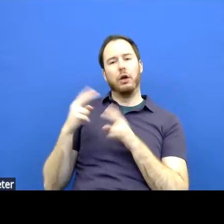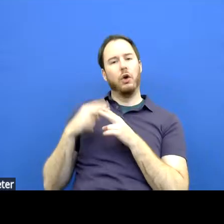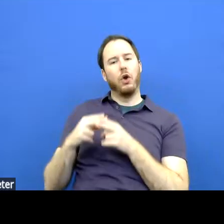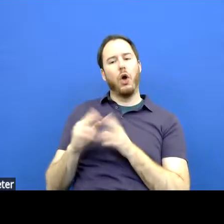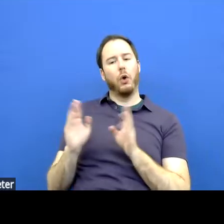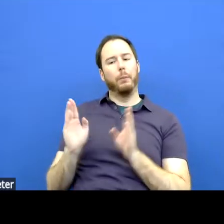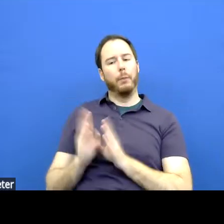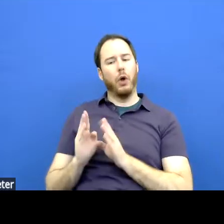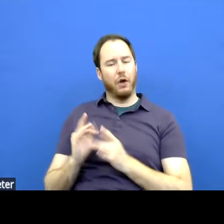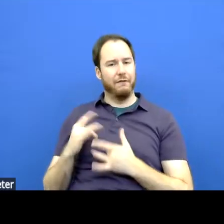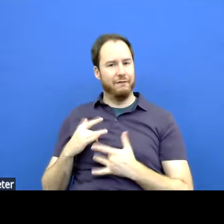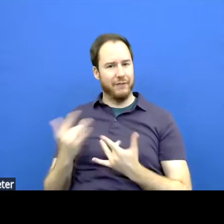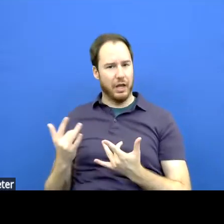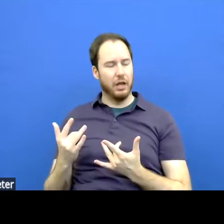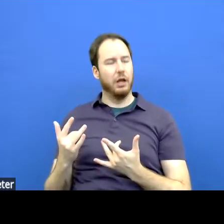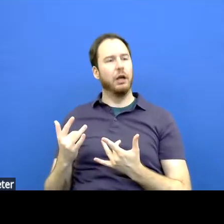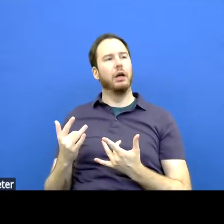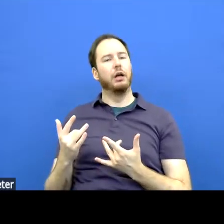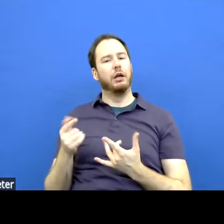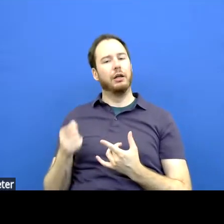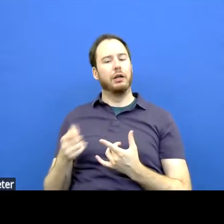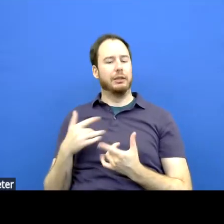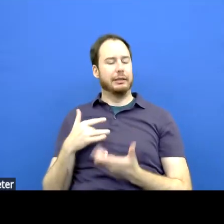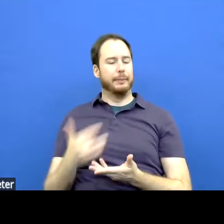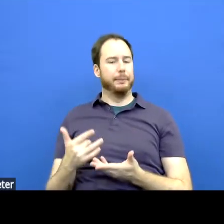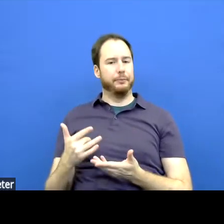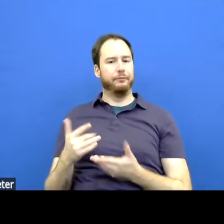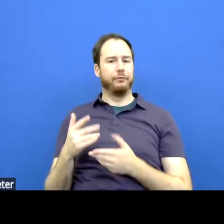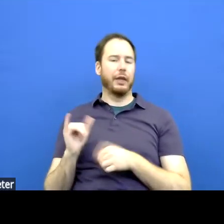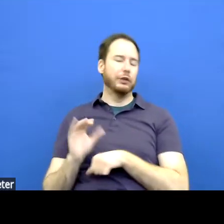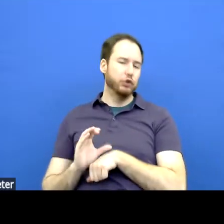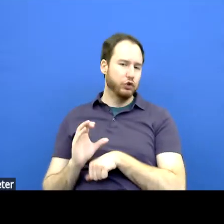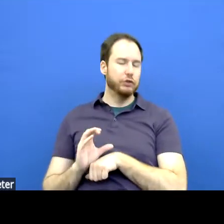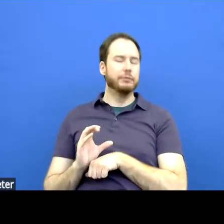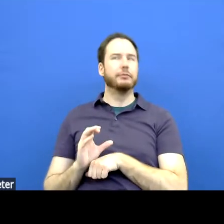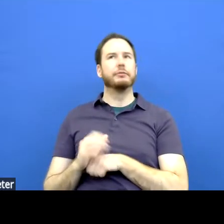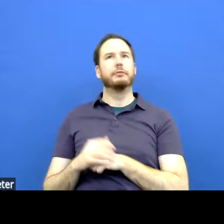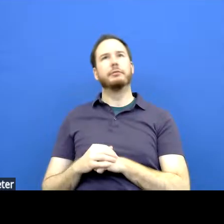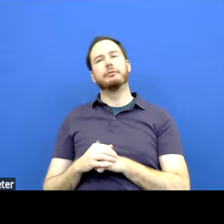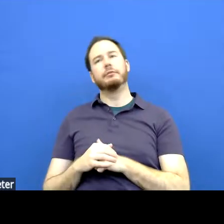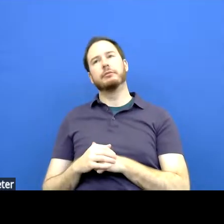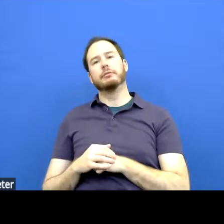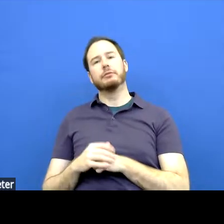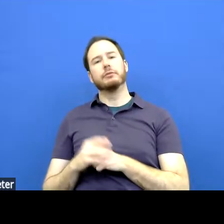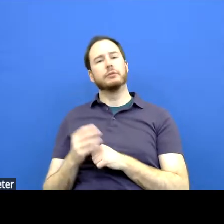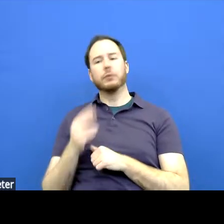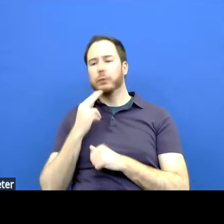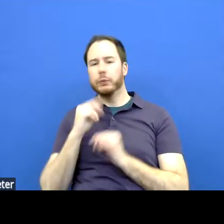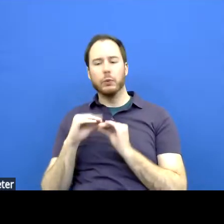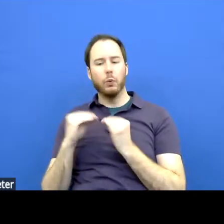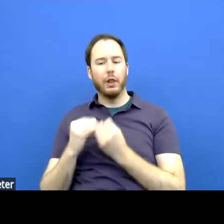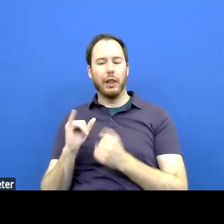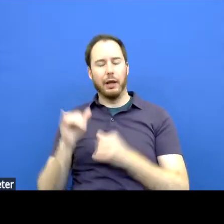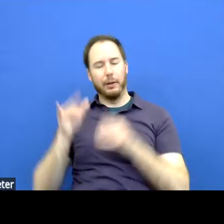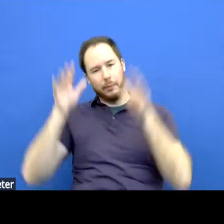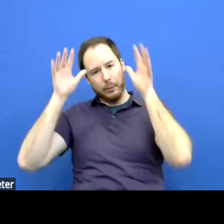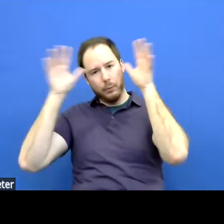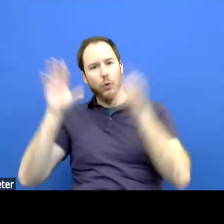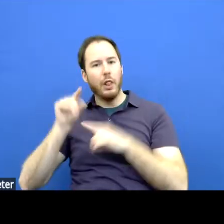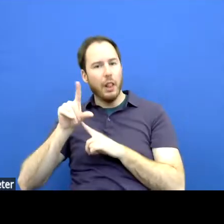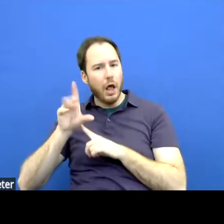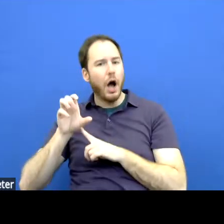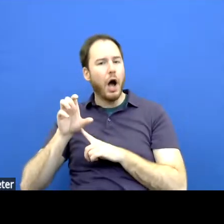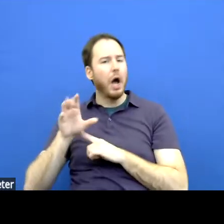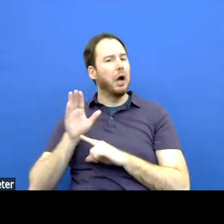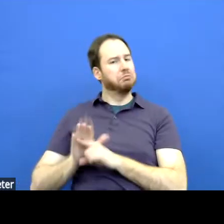single events those are typically churches, organizations like the Moose Lodge, the Elks Lodge, folks like